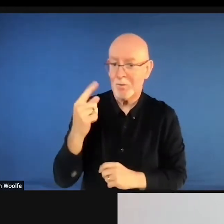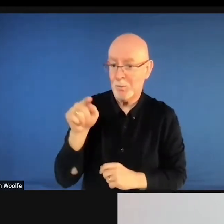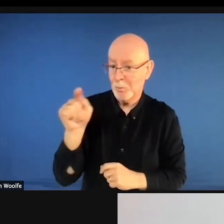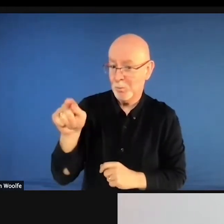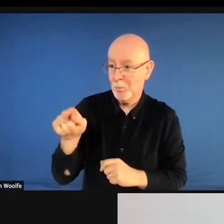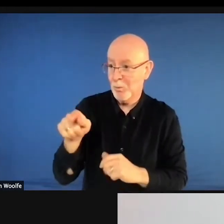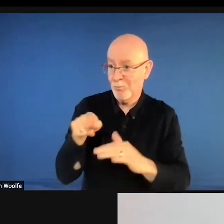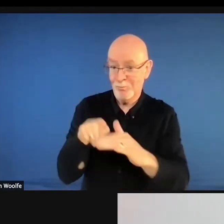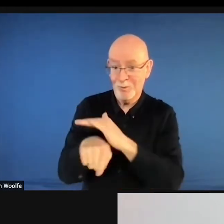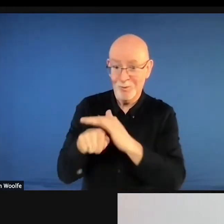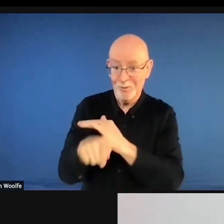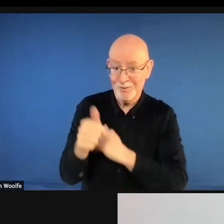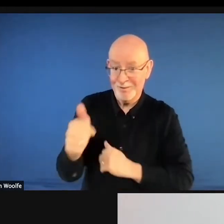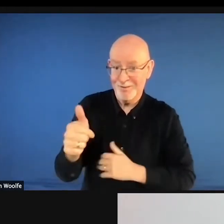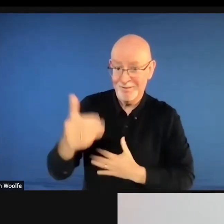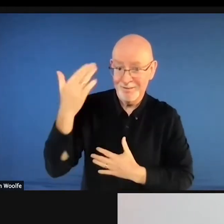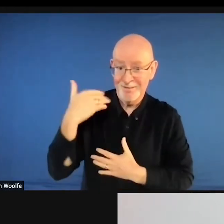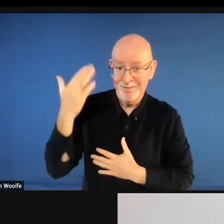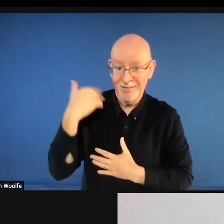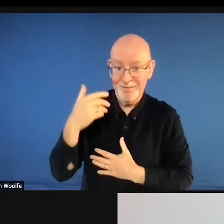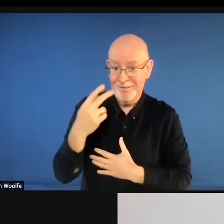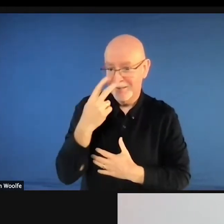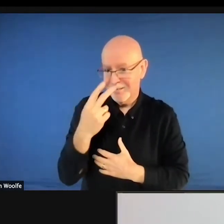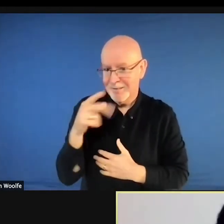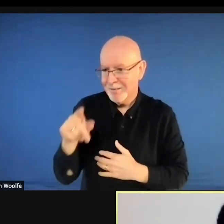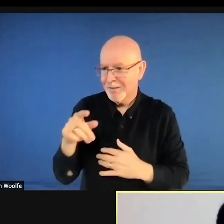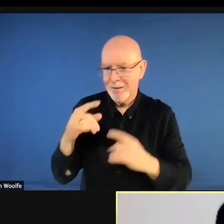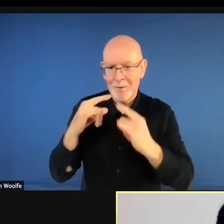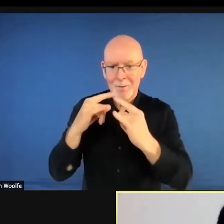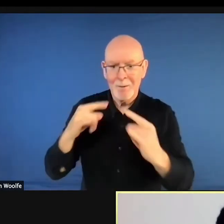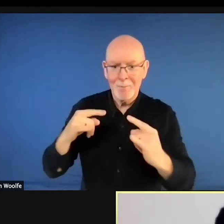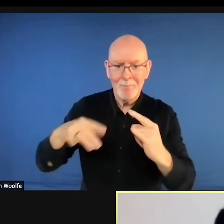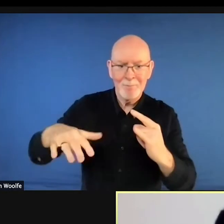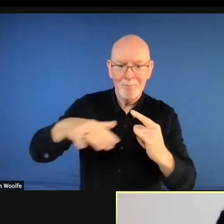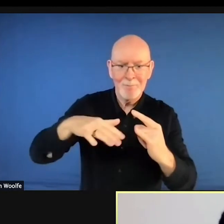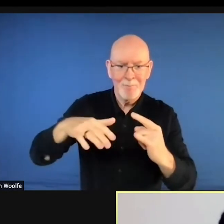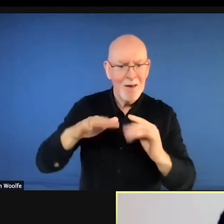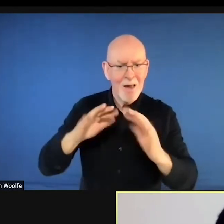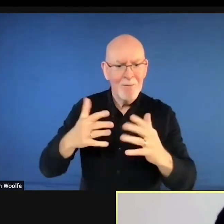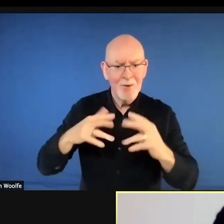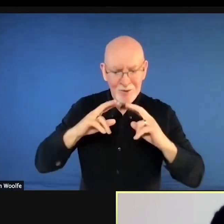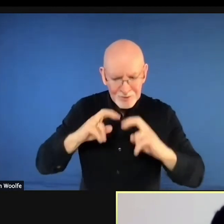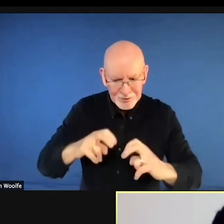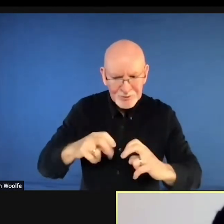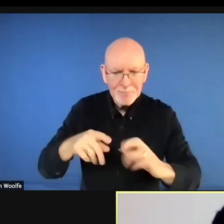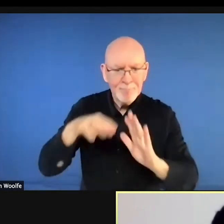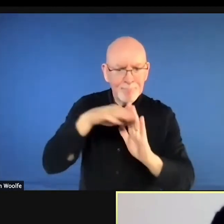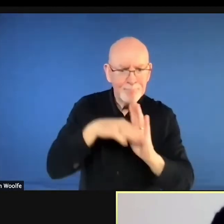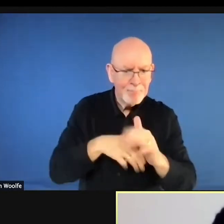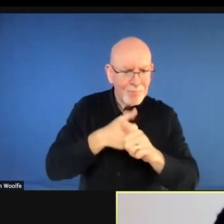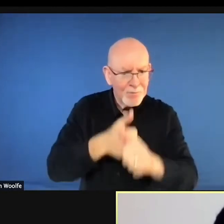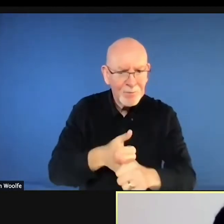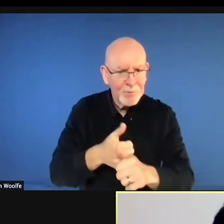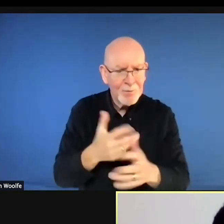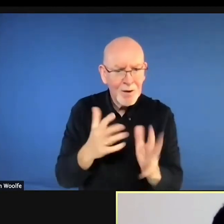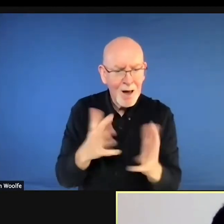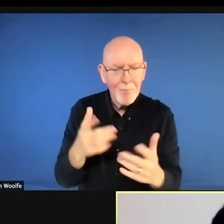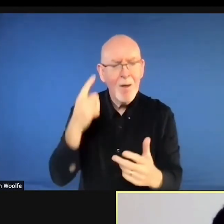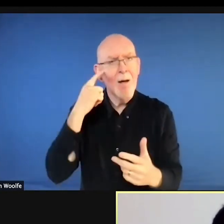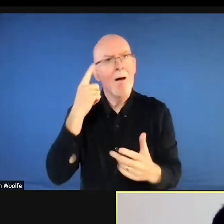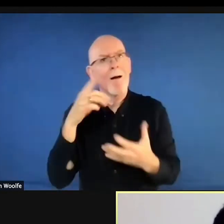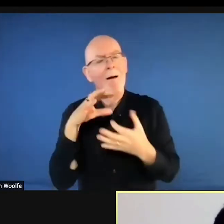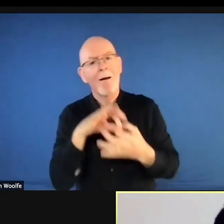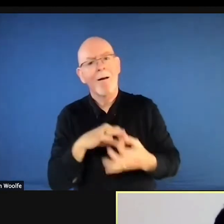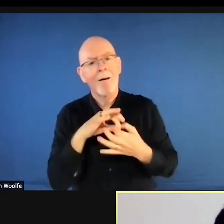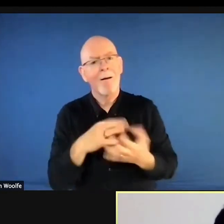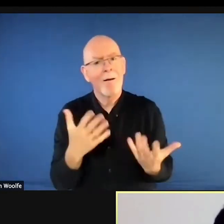Idil, how does it resonate with you? Over to you. Yeah, thank you so much. And I think what the